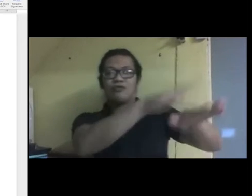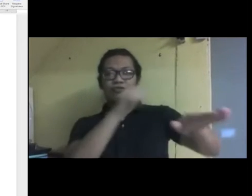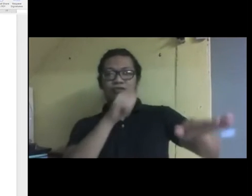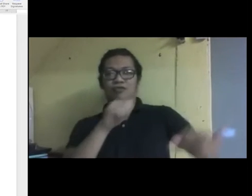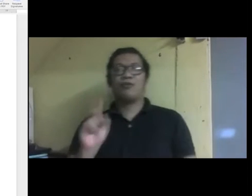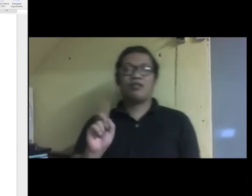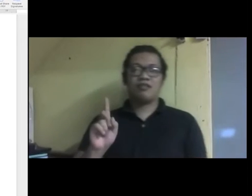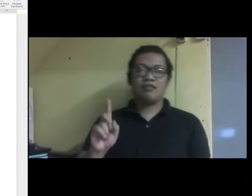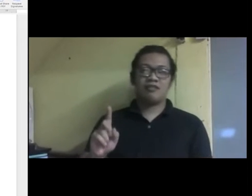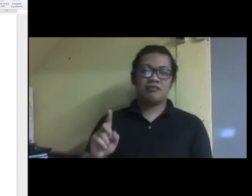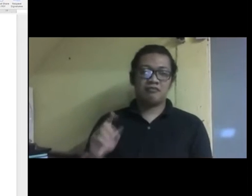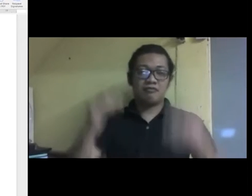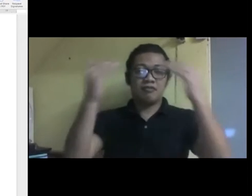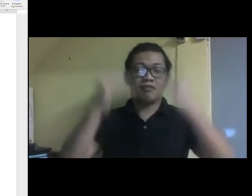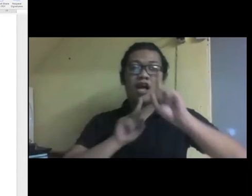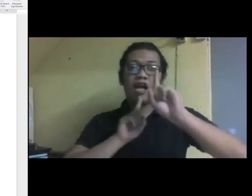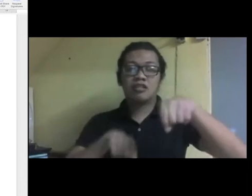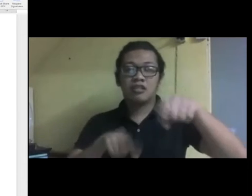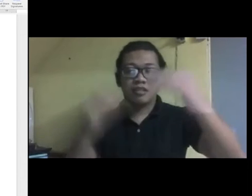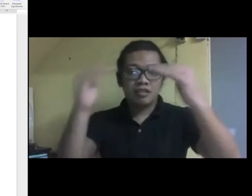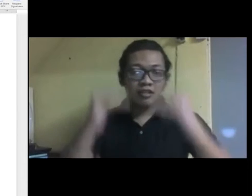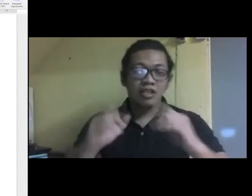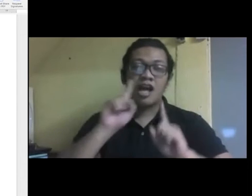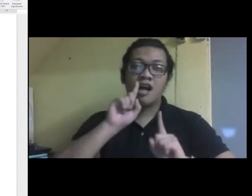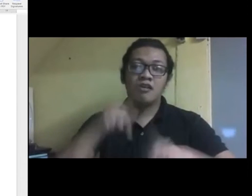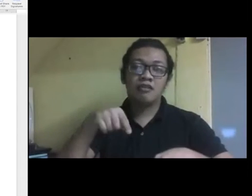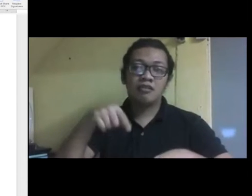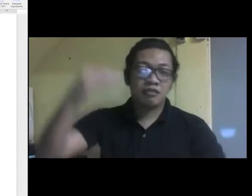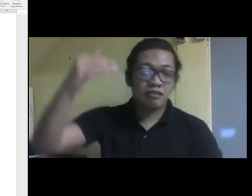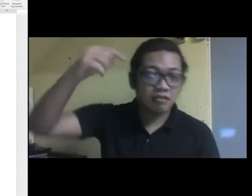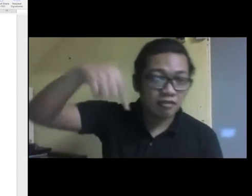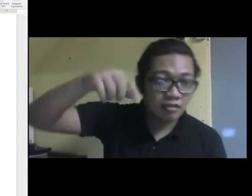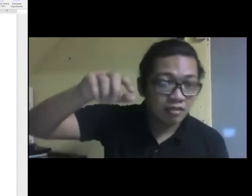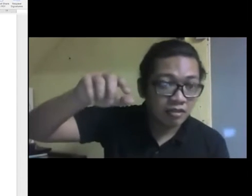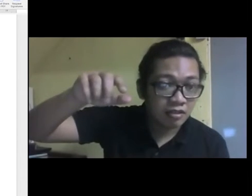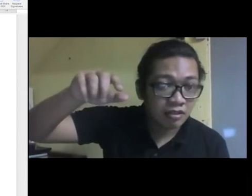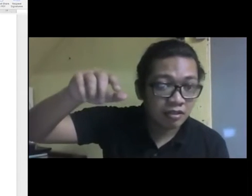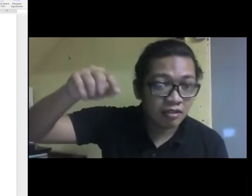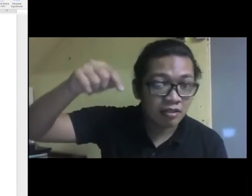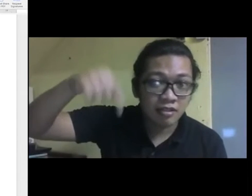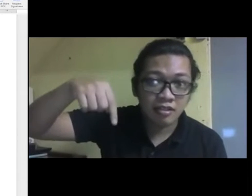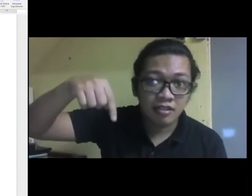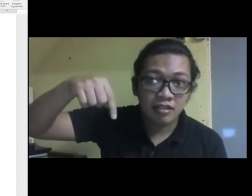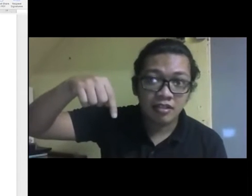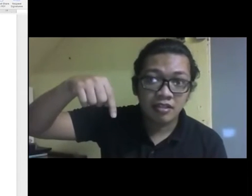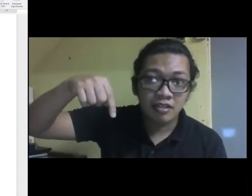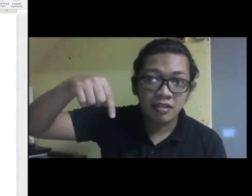address him as what, or call him what? Okay. Can we go back up to look at the